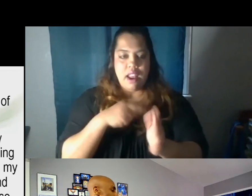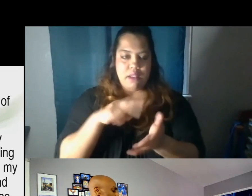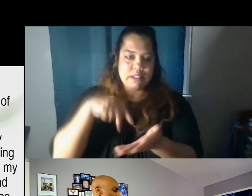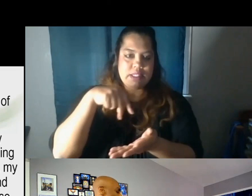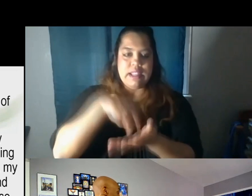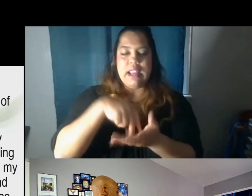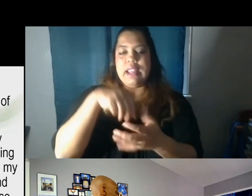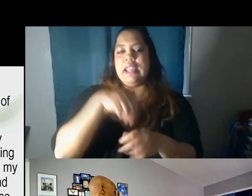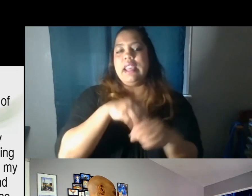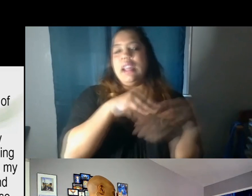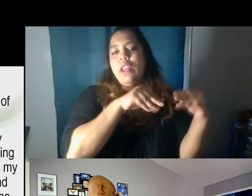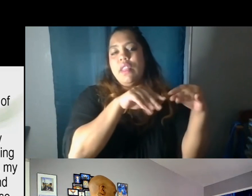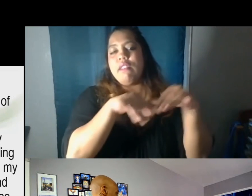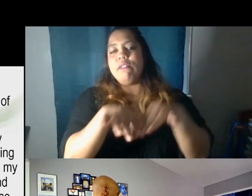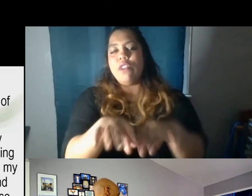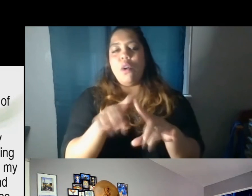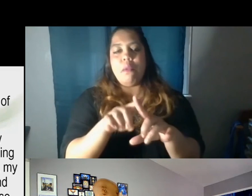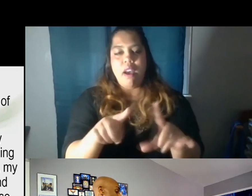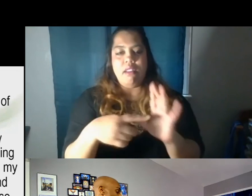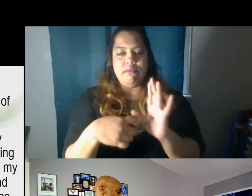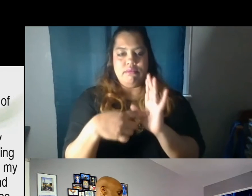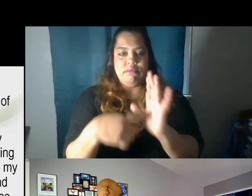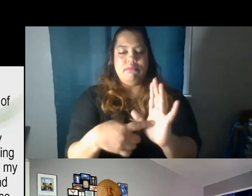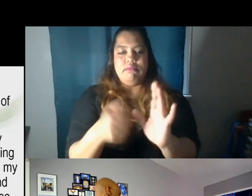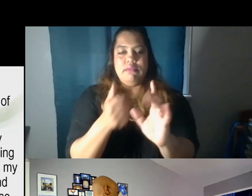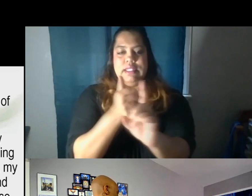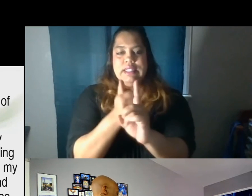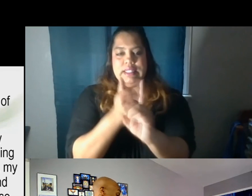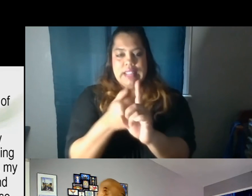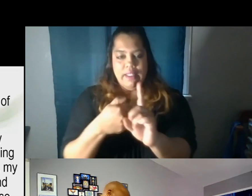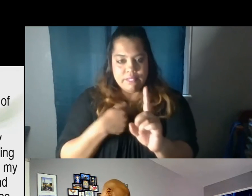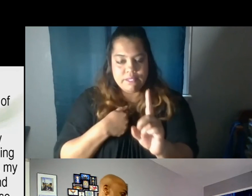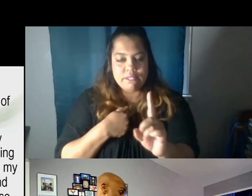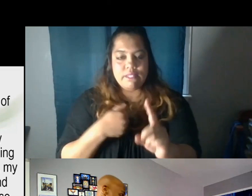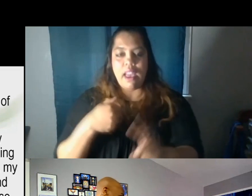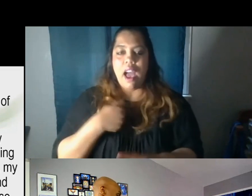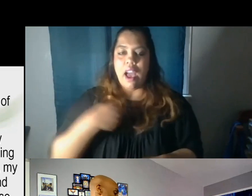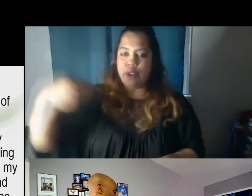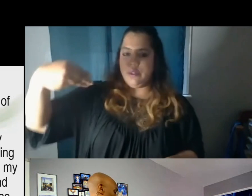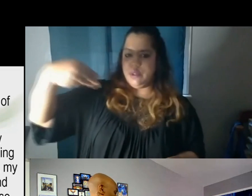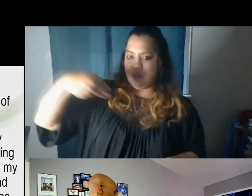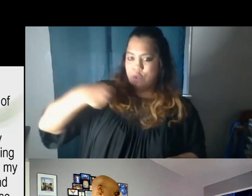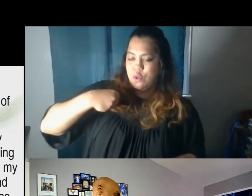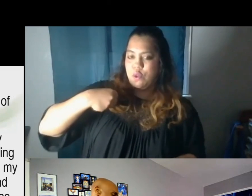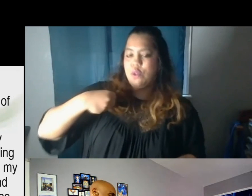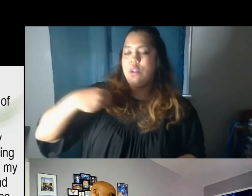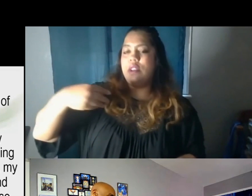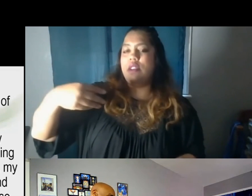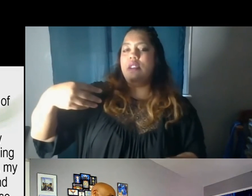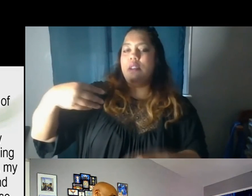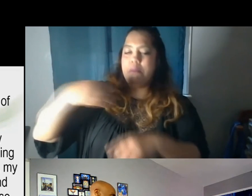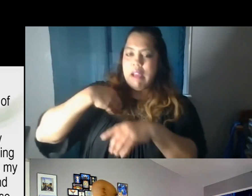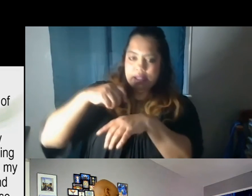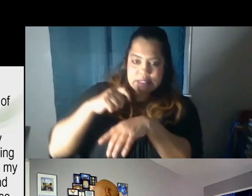I demonstrate my awareness of standing not only in the flow, but